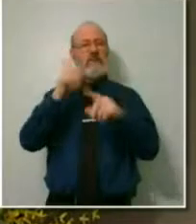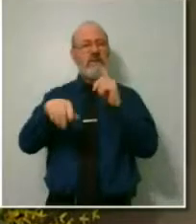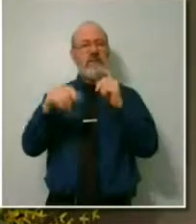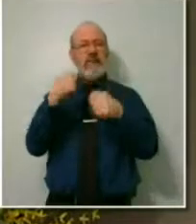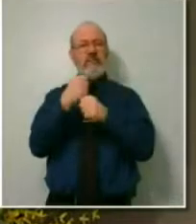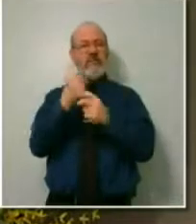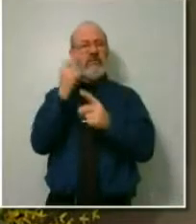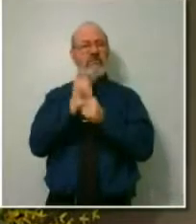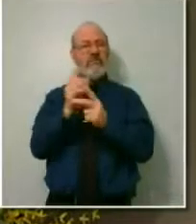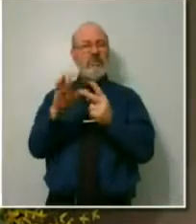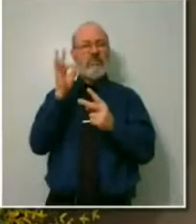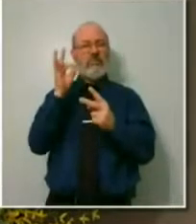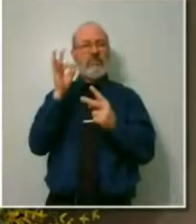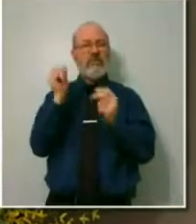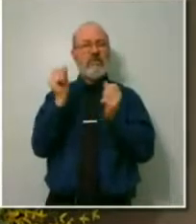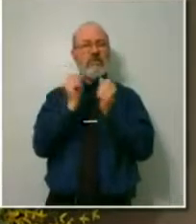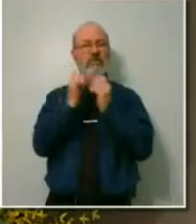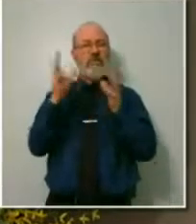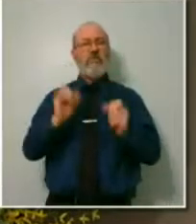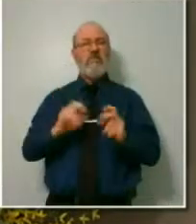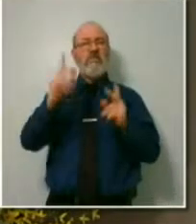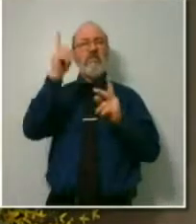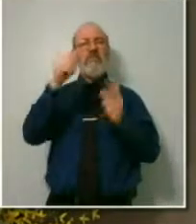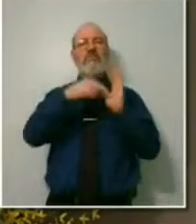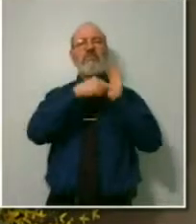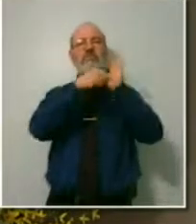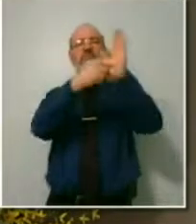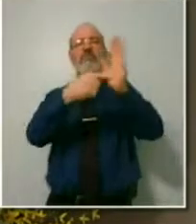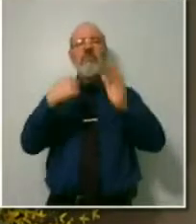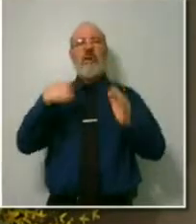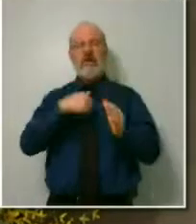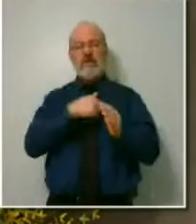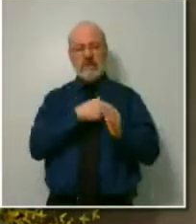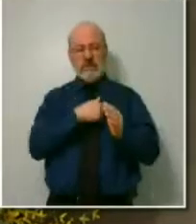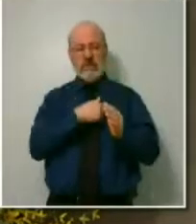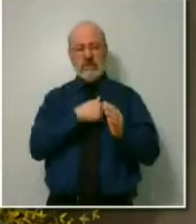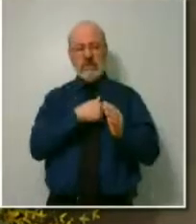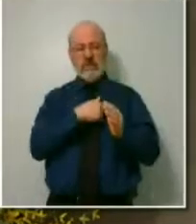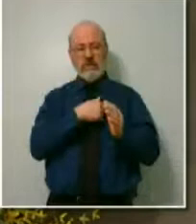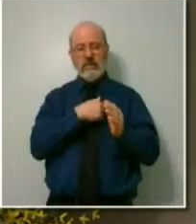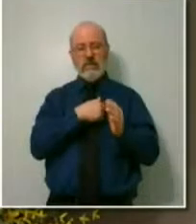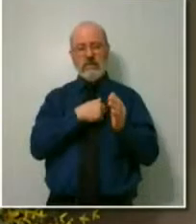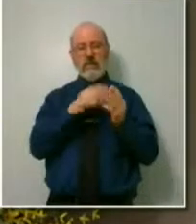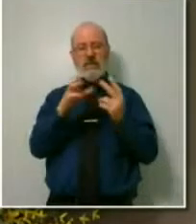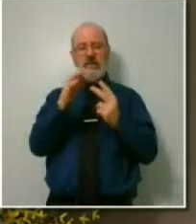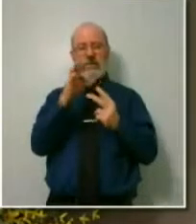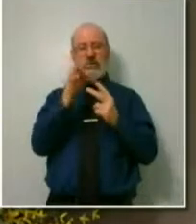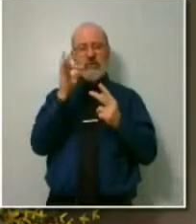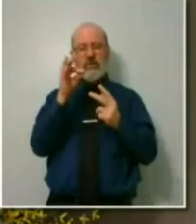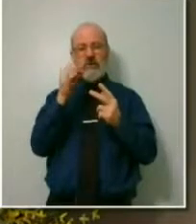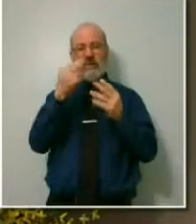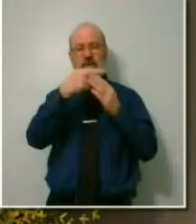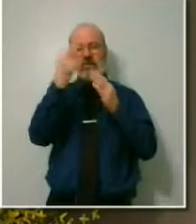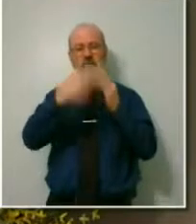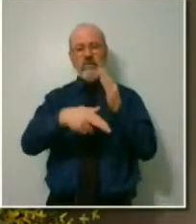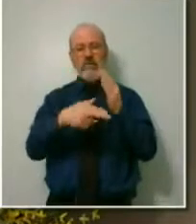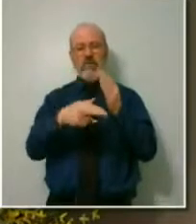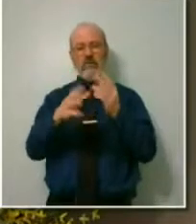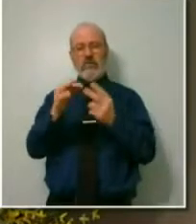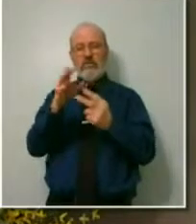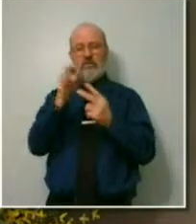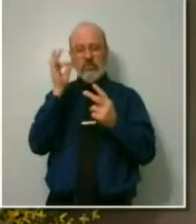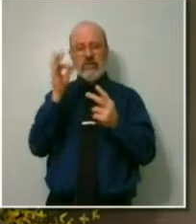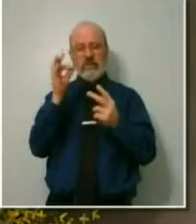unless we allow you to show us the choice and the consequences of those choices. So bless your people